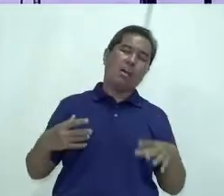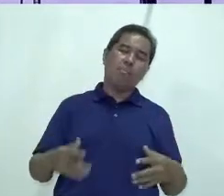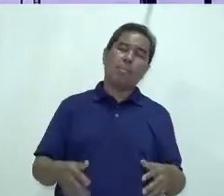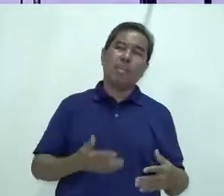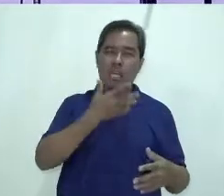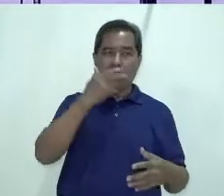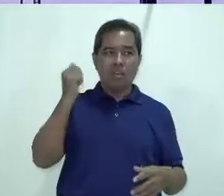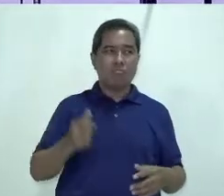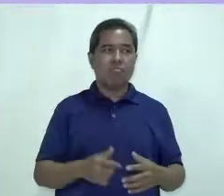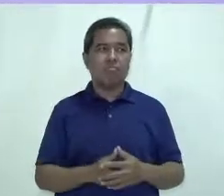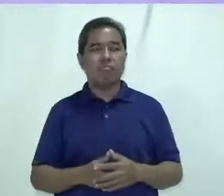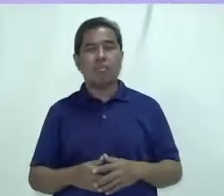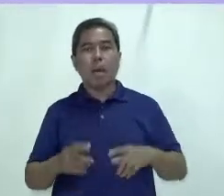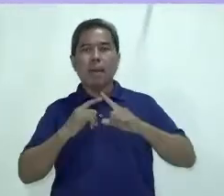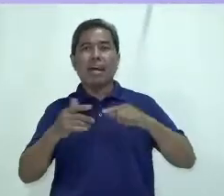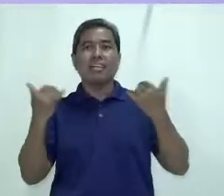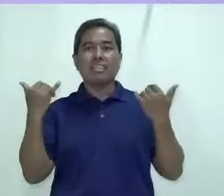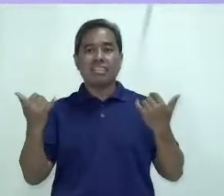better than that.